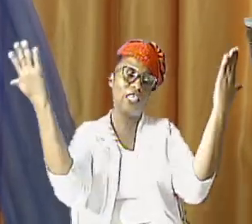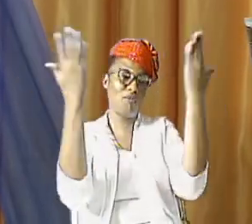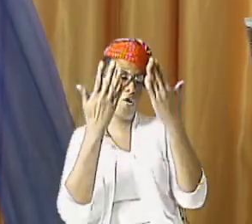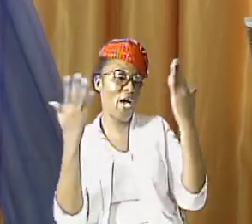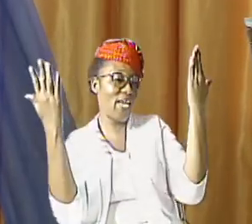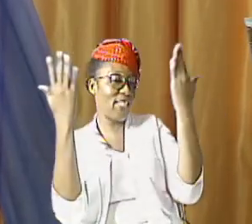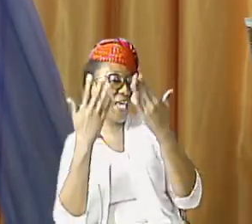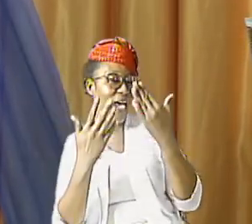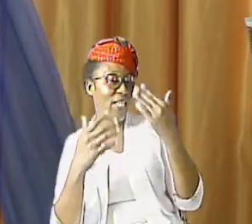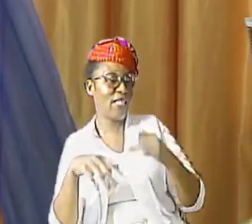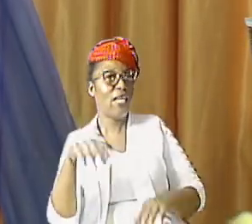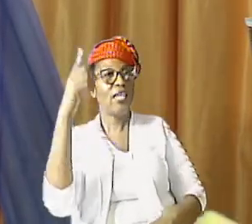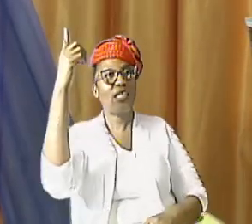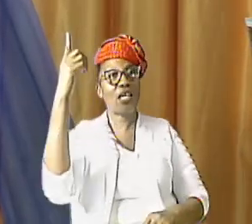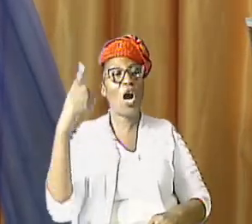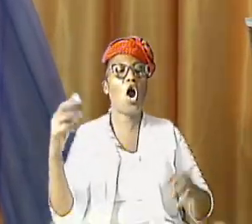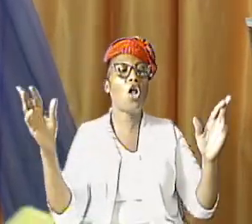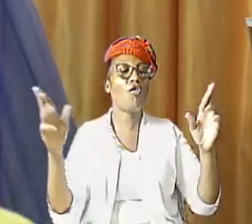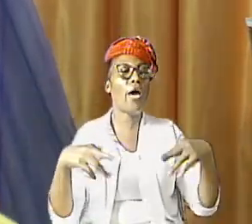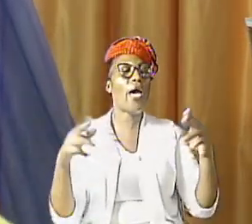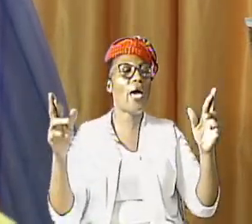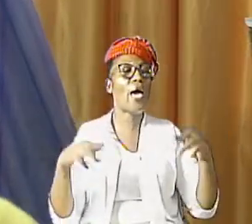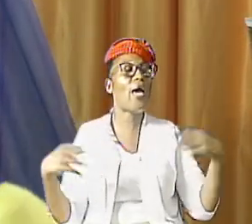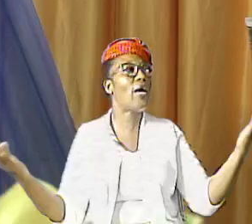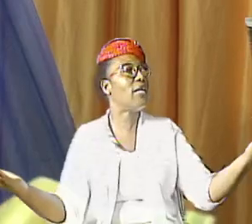To see his presence